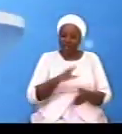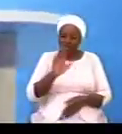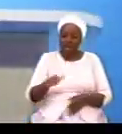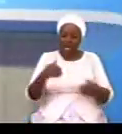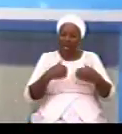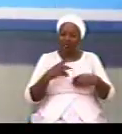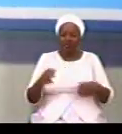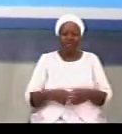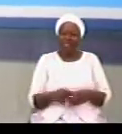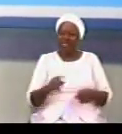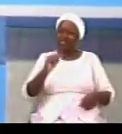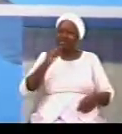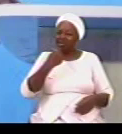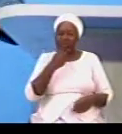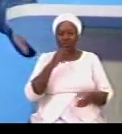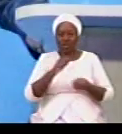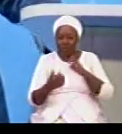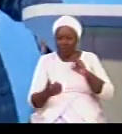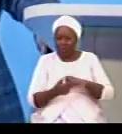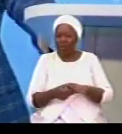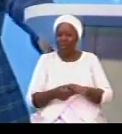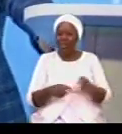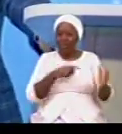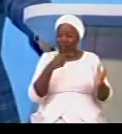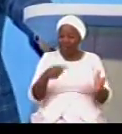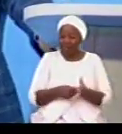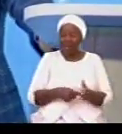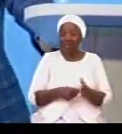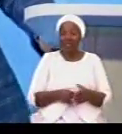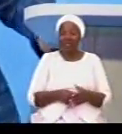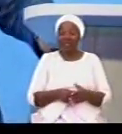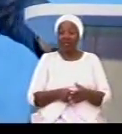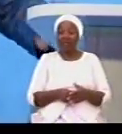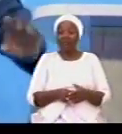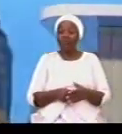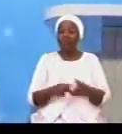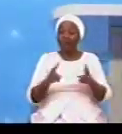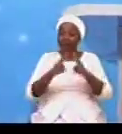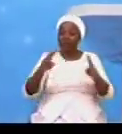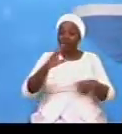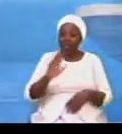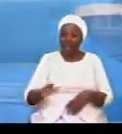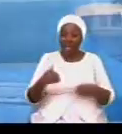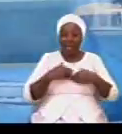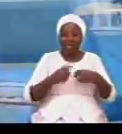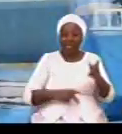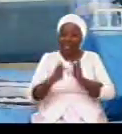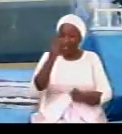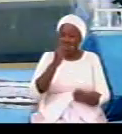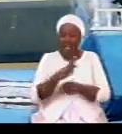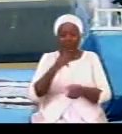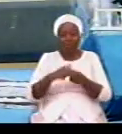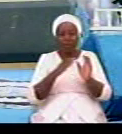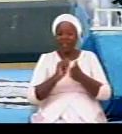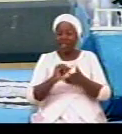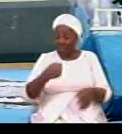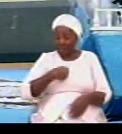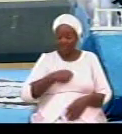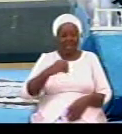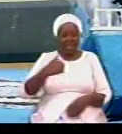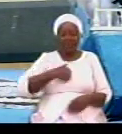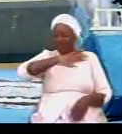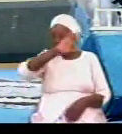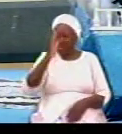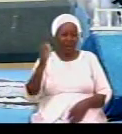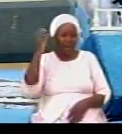child that had a kind of problem I've never heard of before. One leg had bone, the